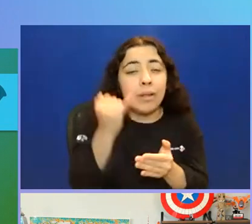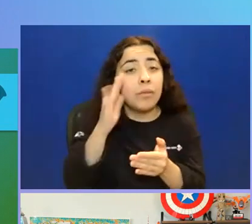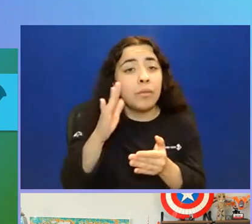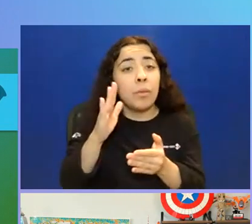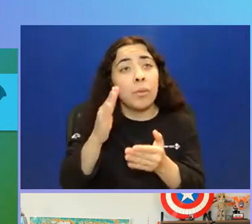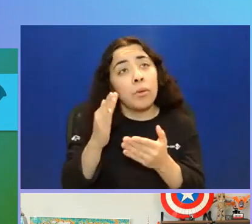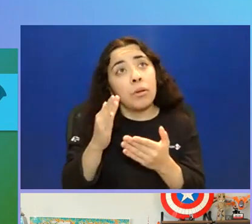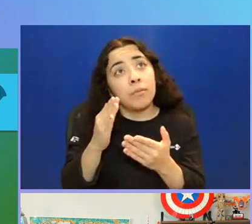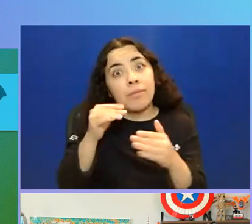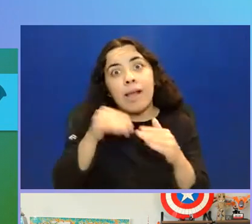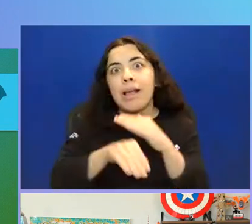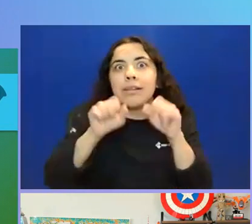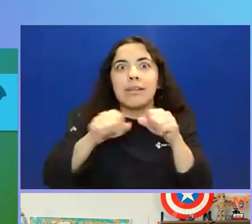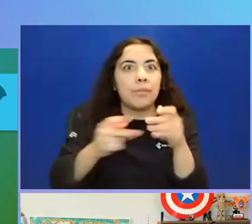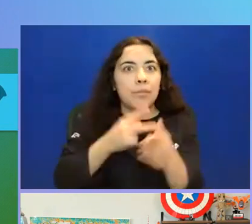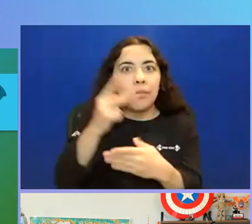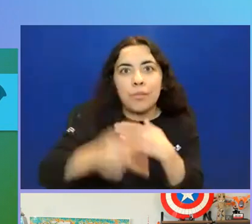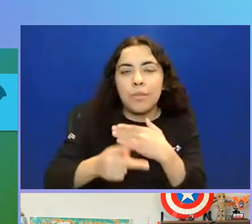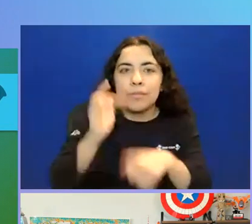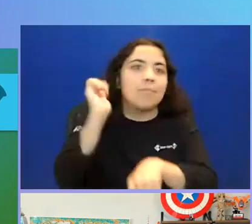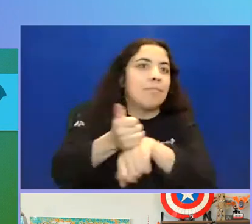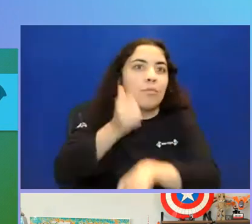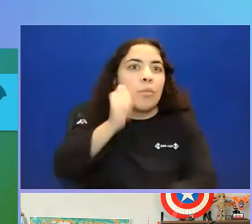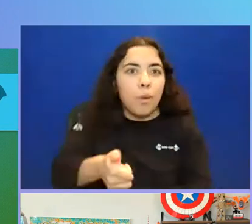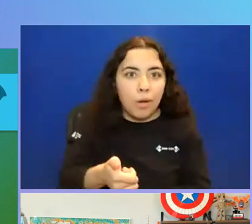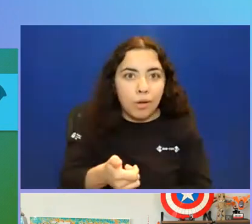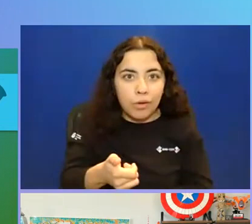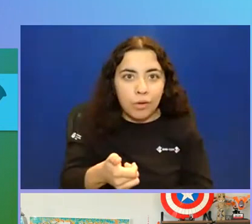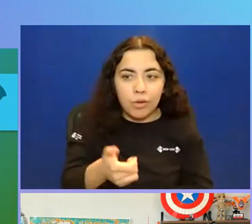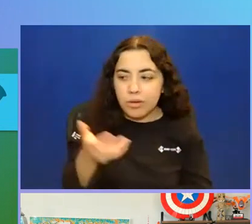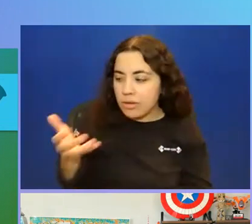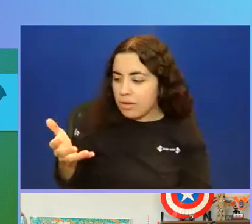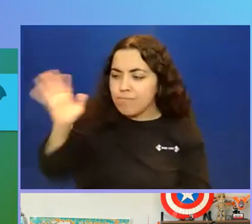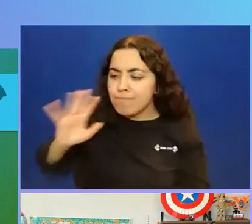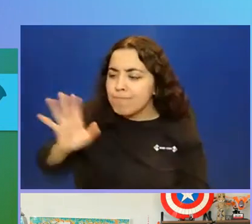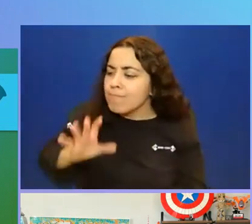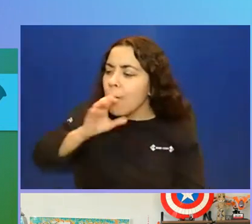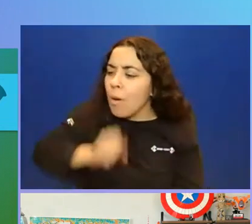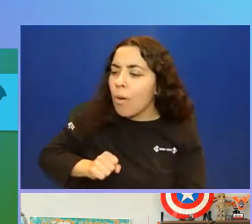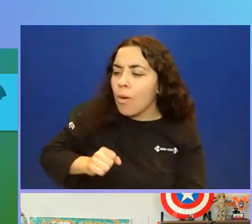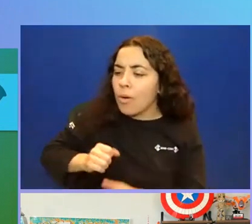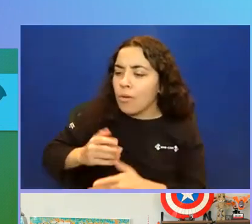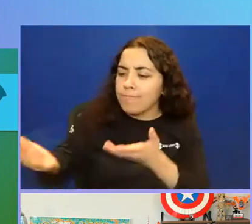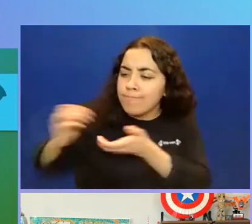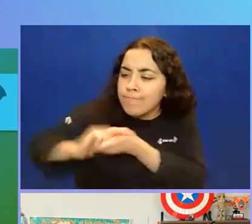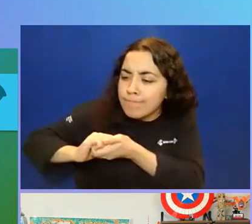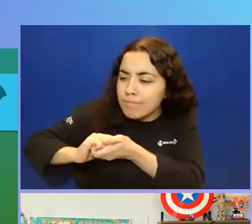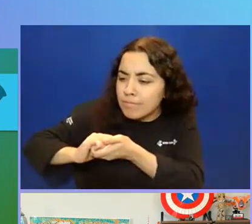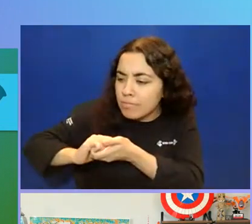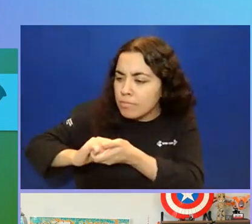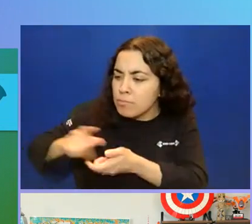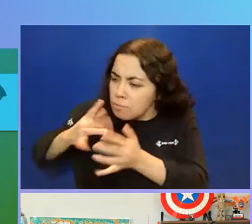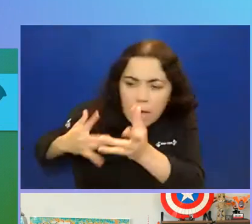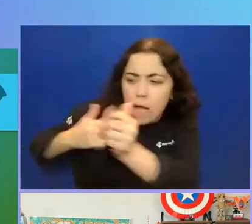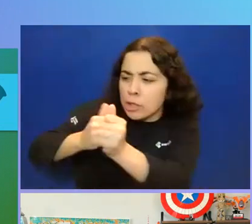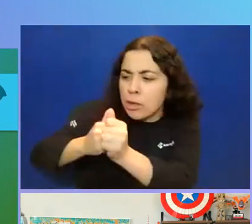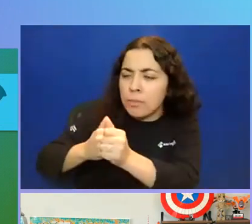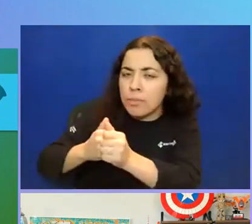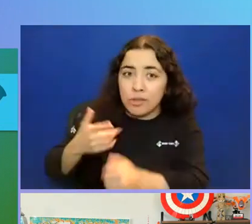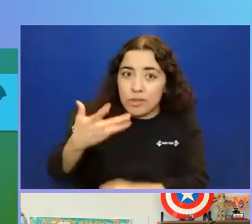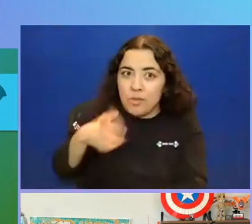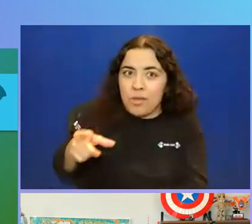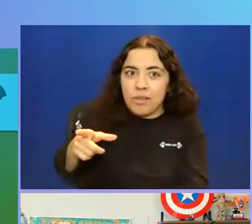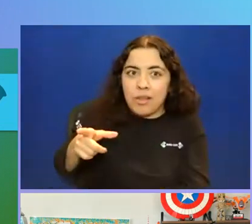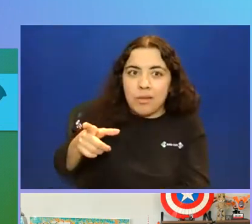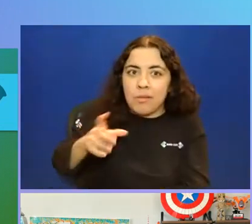tomorrow, that the supplier you brought in yesterday is eventually, kind of found and kind of caught up, right? Because you certainly don't want them to be